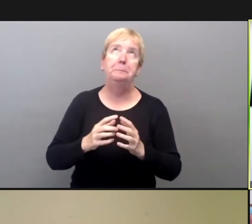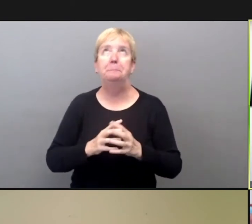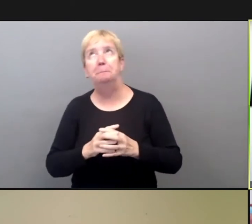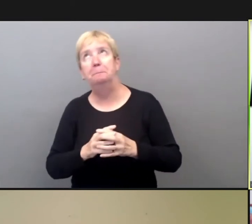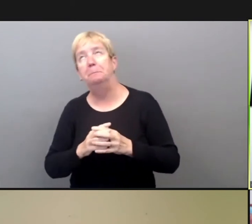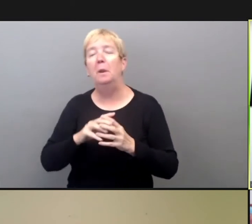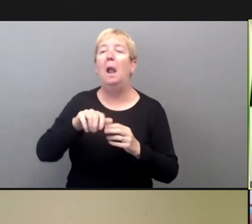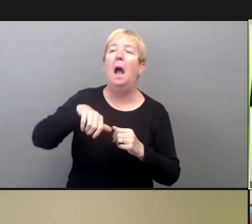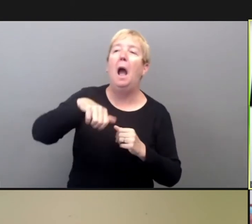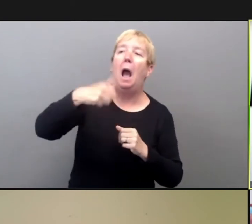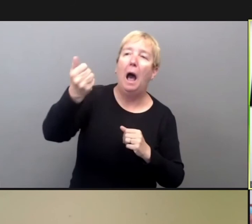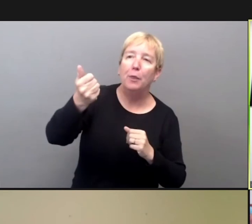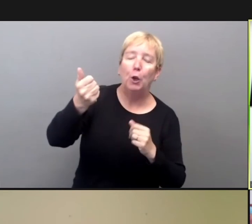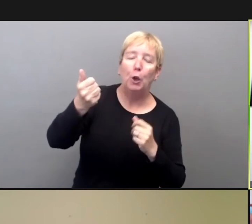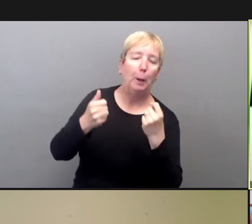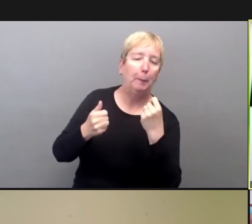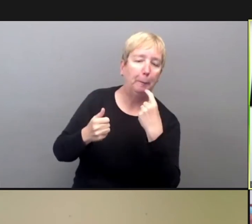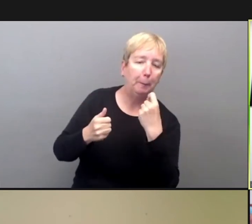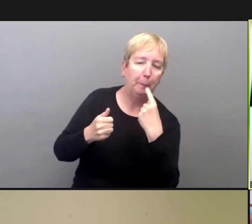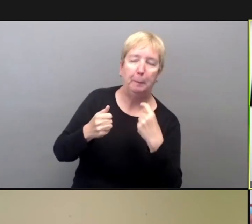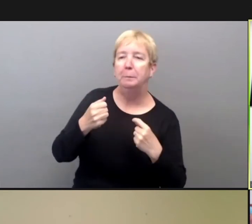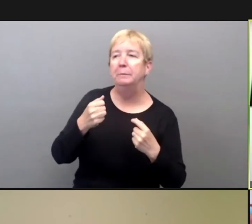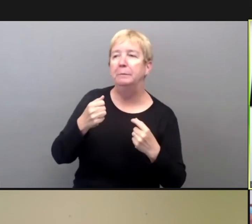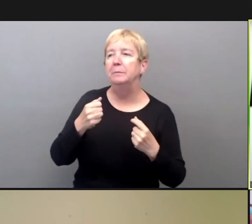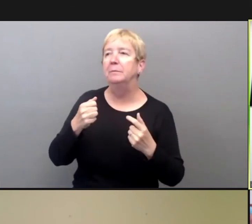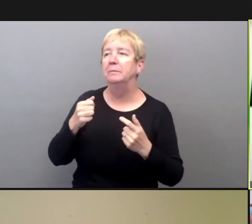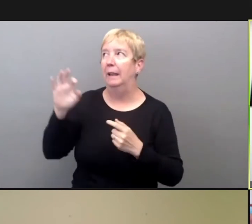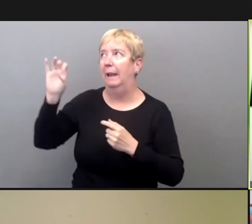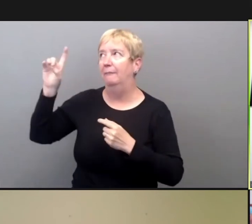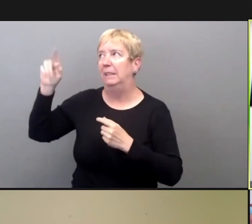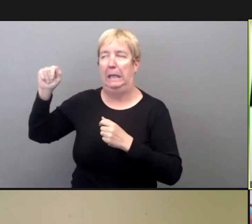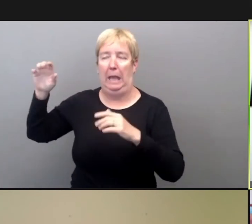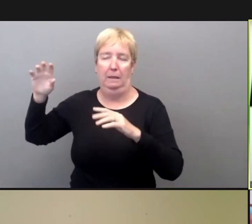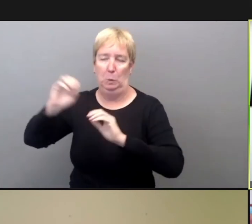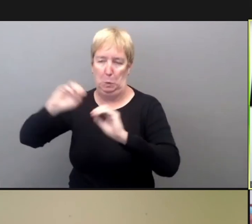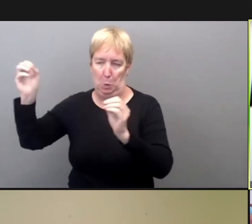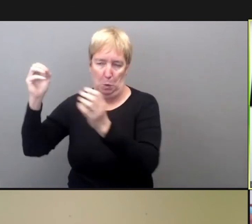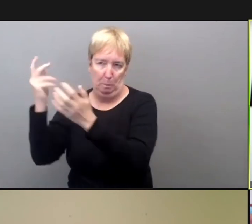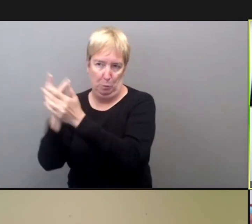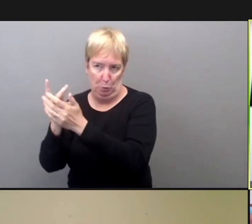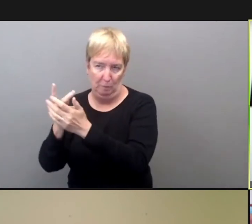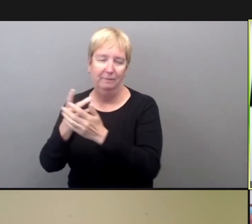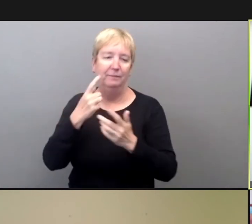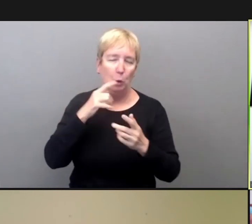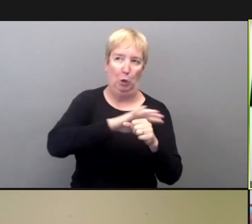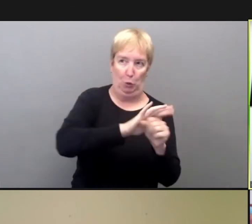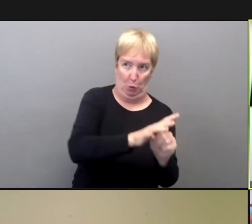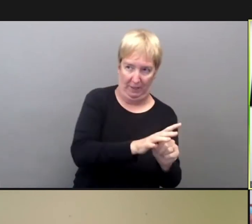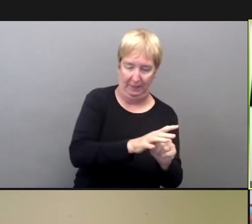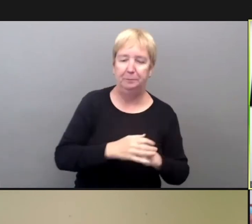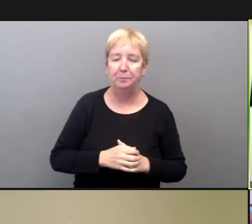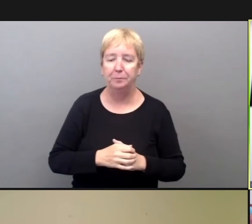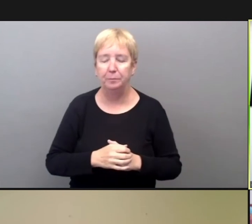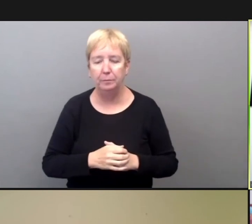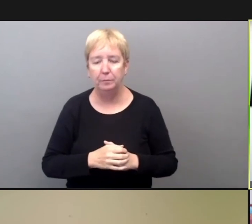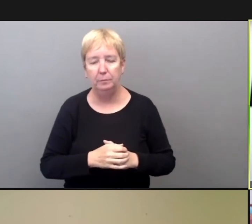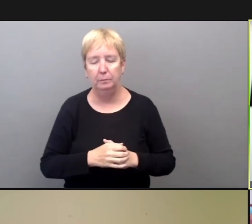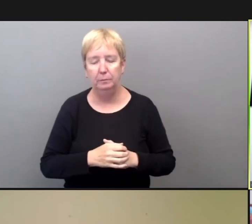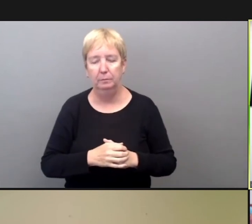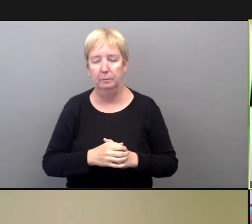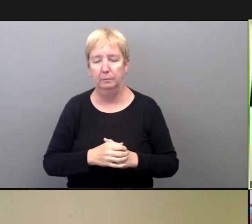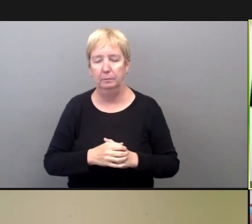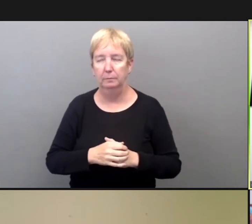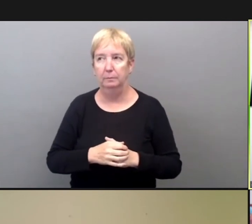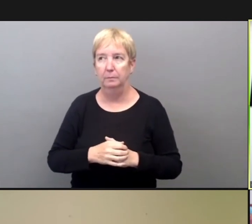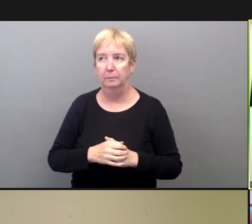other pills people are taking that are not approved by the FDA for COVID treatment. The way that the